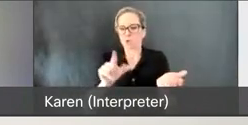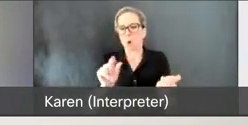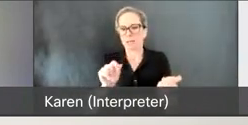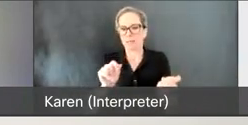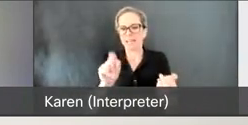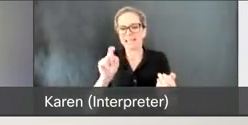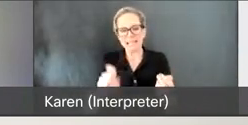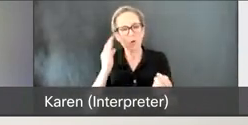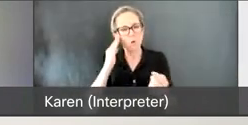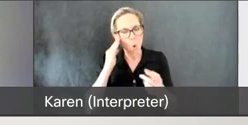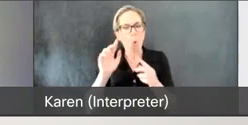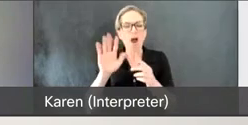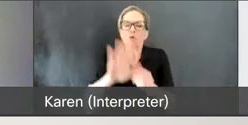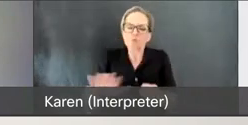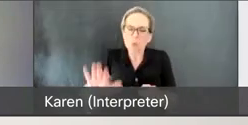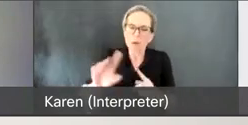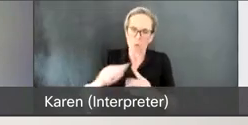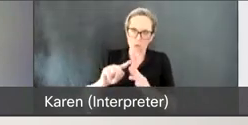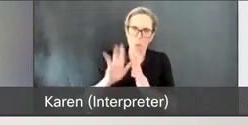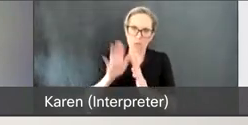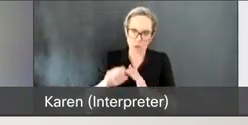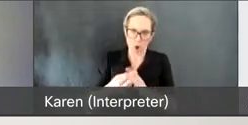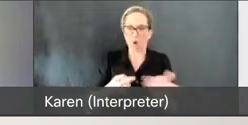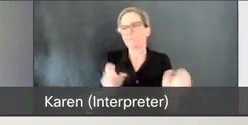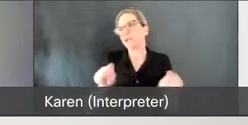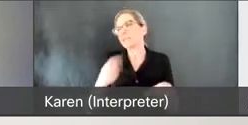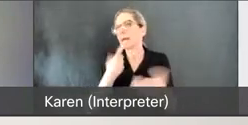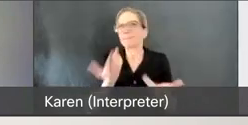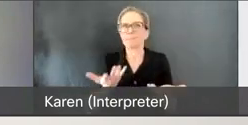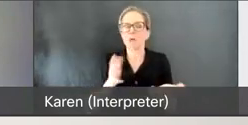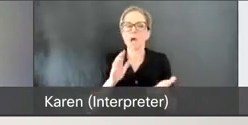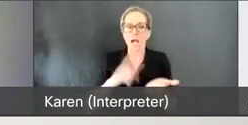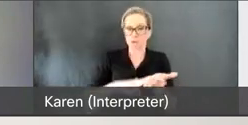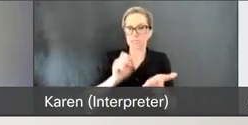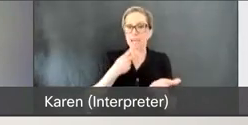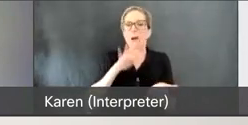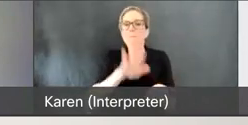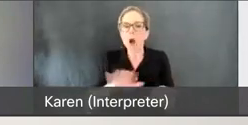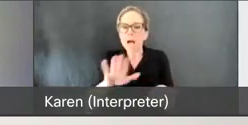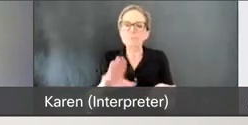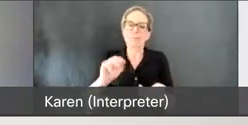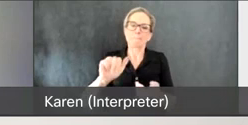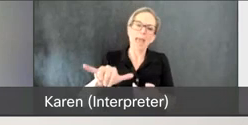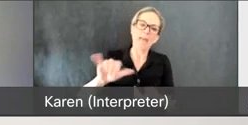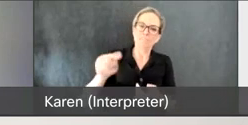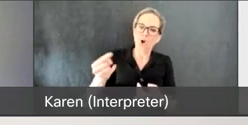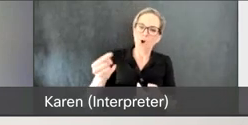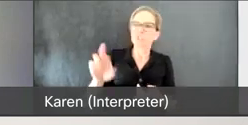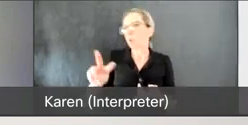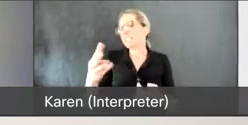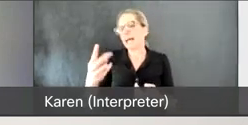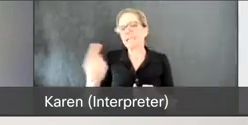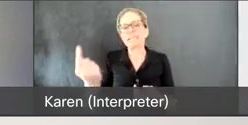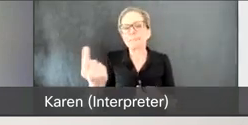to start. So the contract should say to start approximately May 1st or May 2nd, and to be